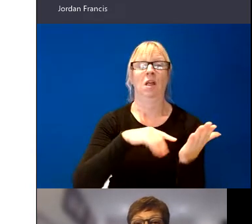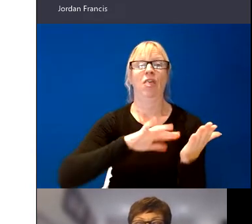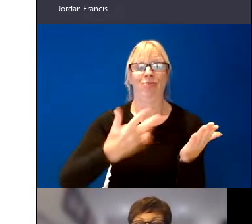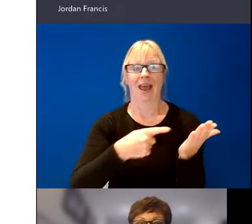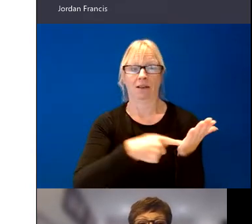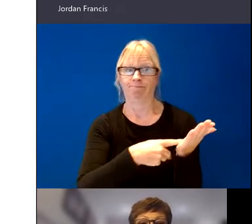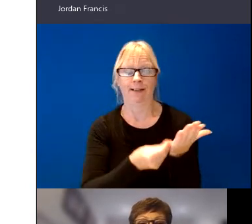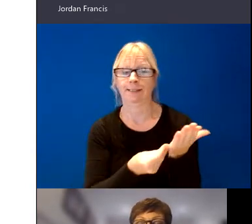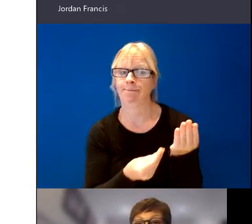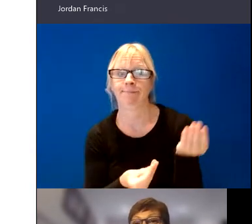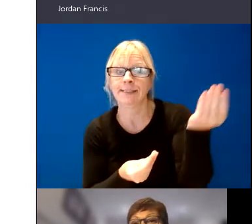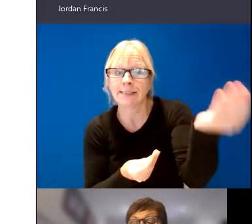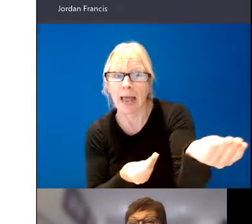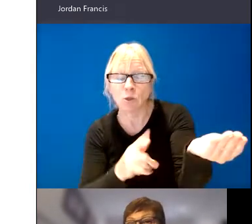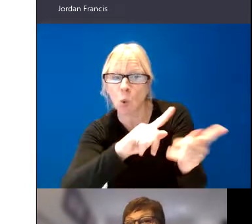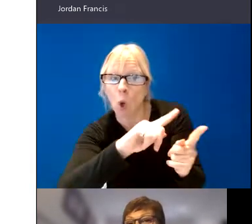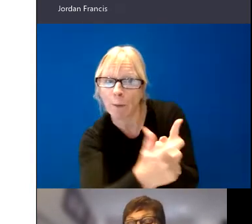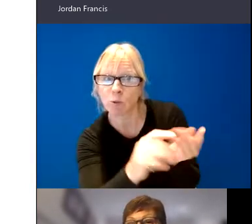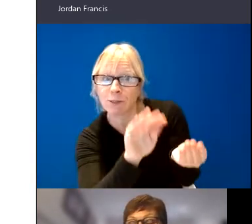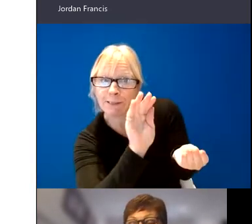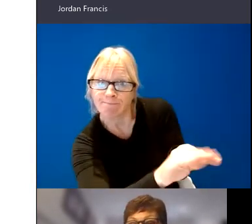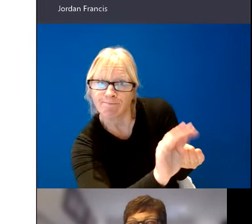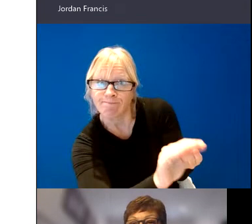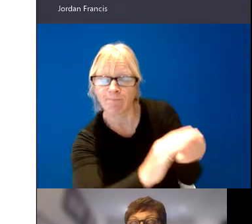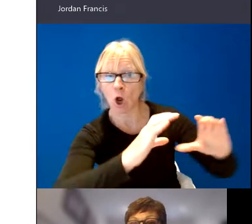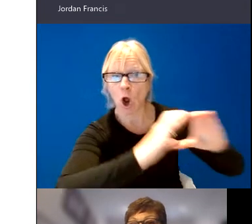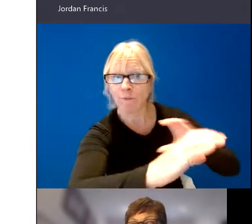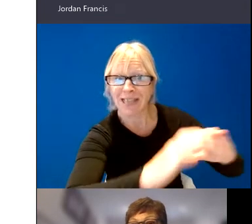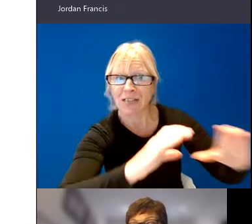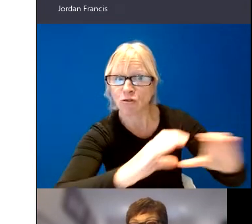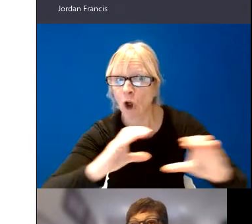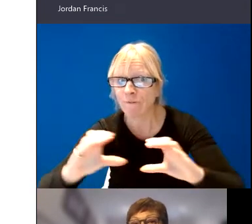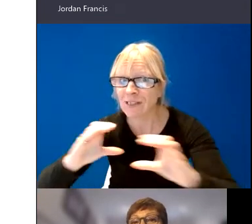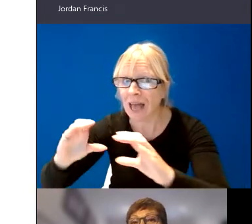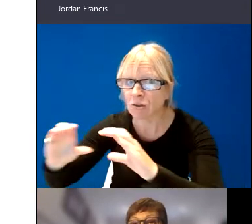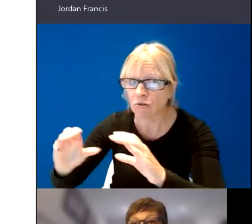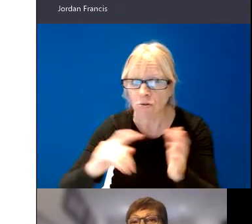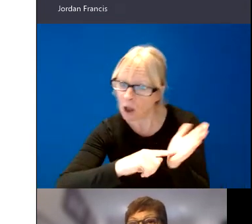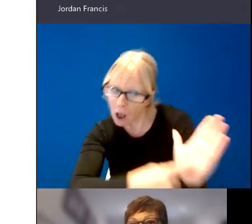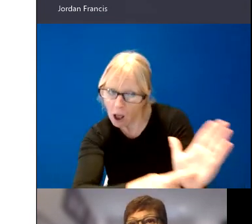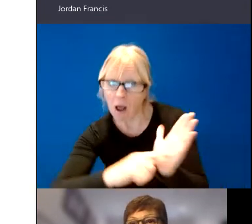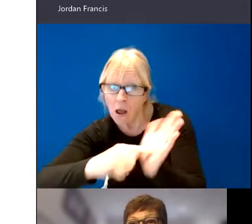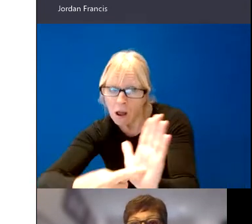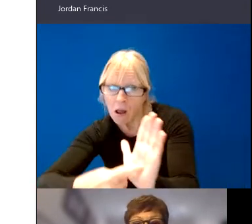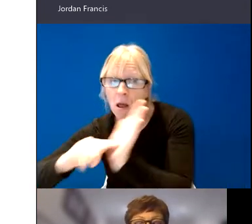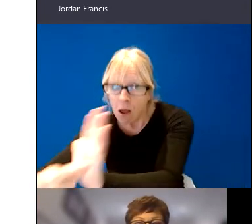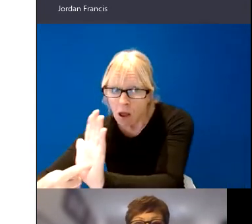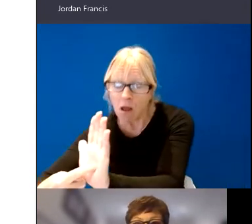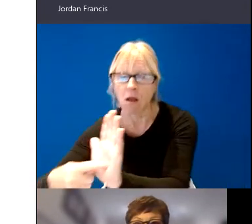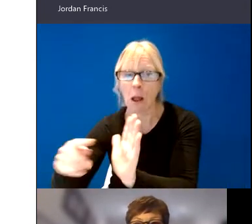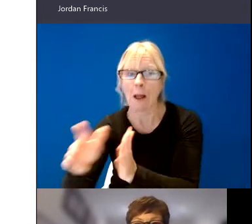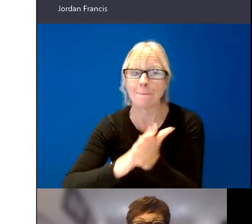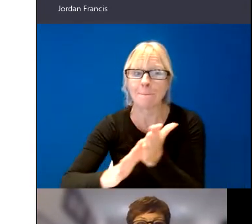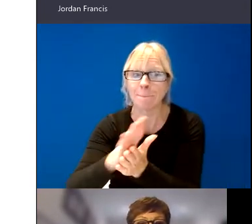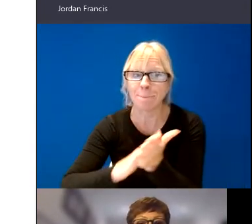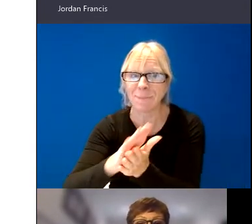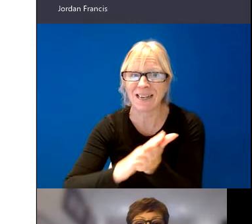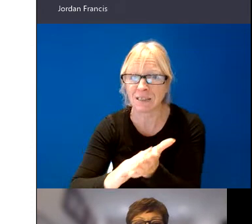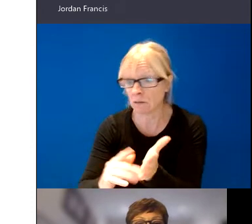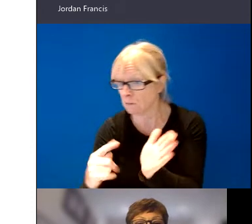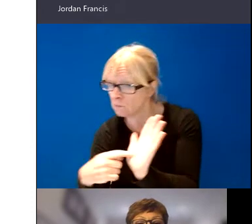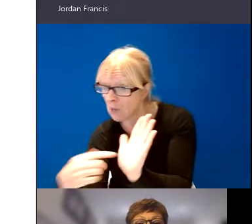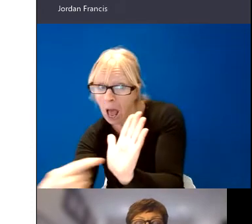with the communities about the evidence found so that we can highlight the opportunities that are available in Birmingham to address some of those inequalities that are